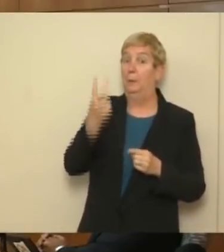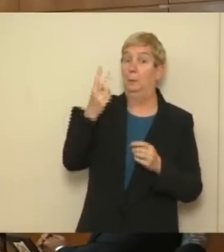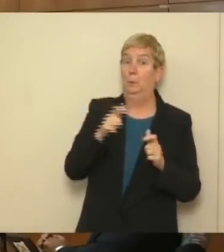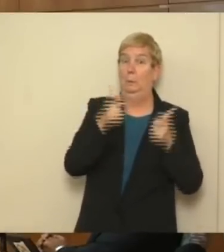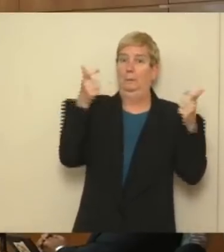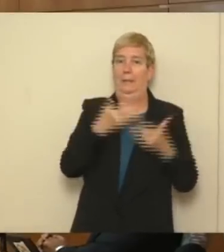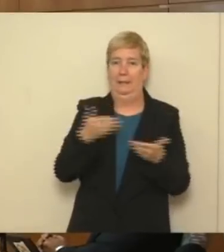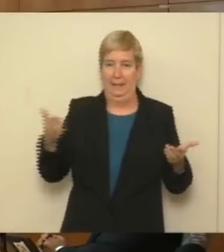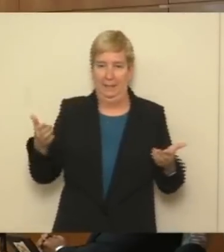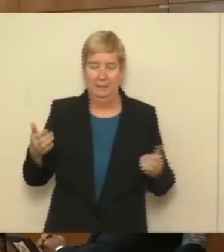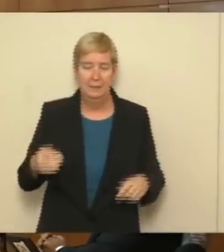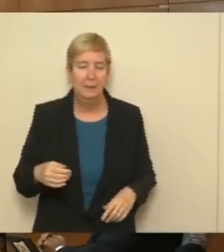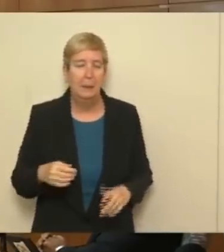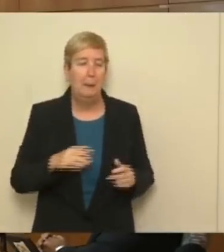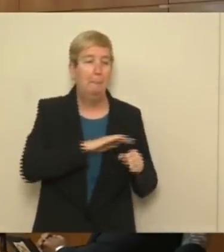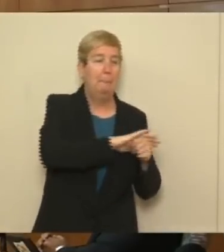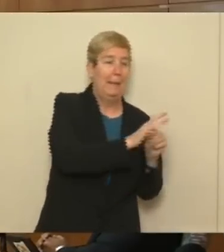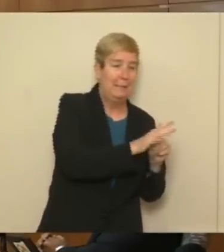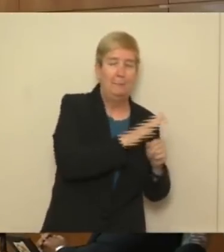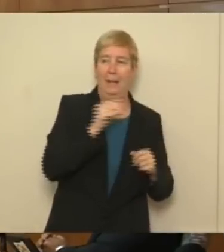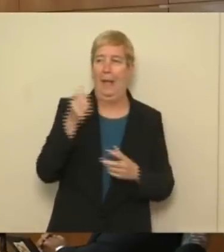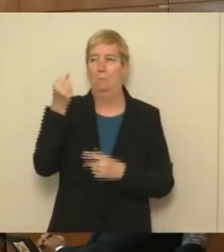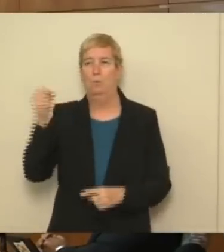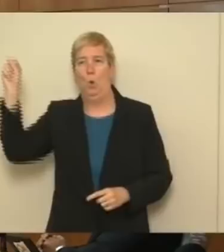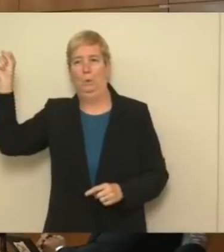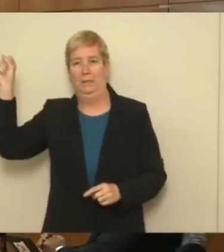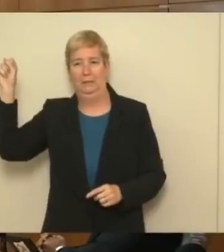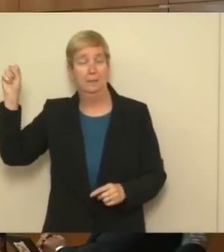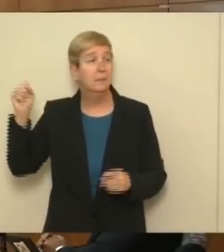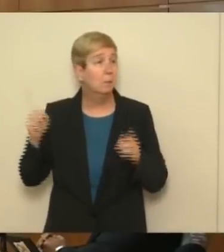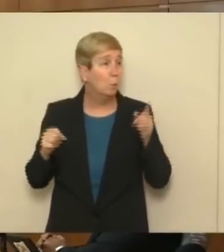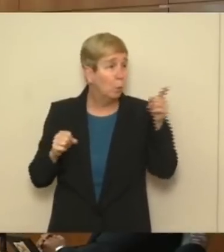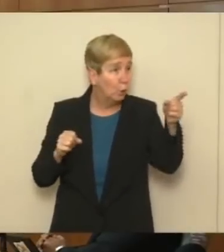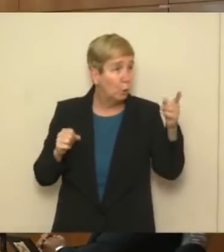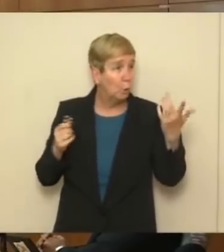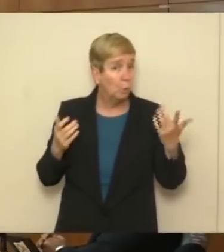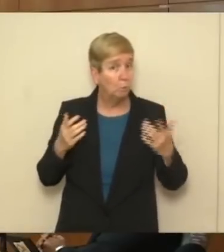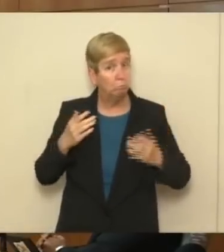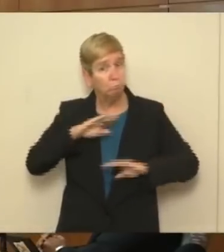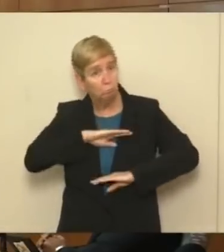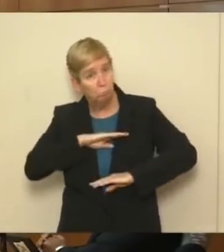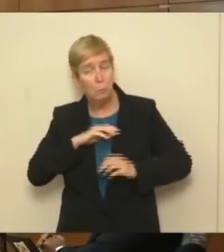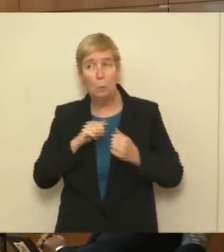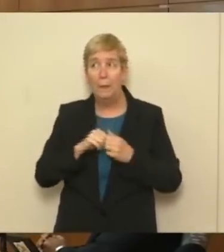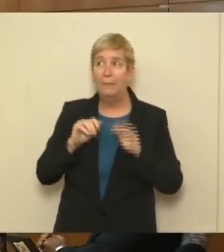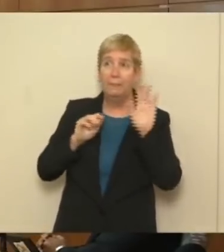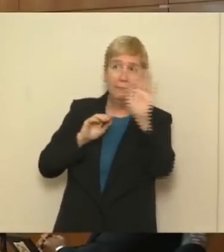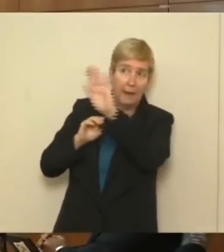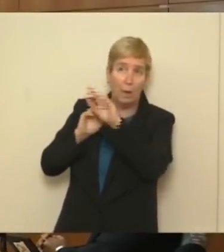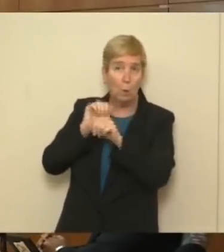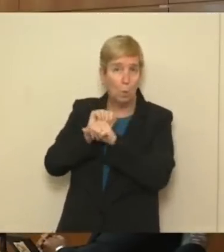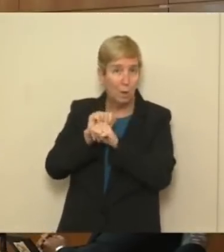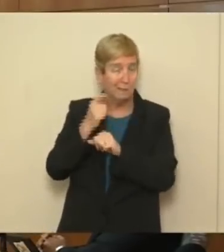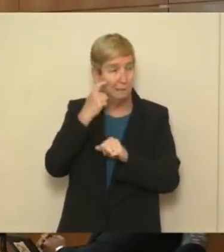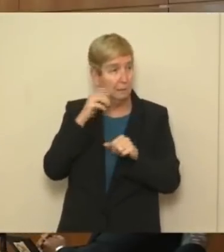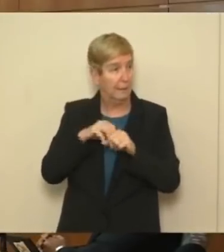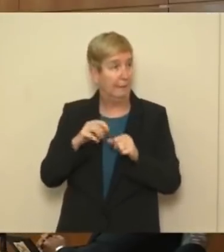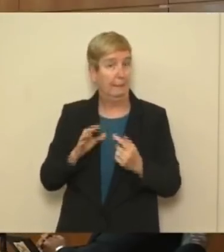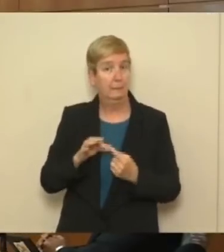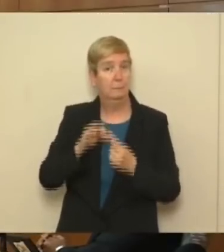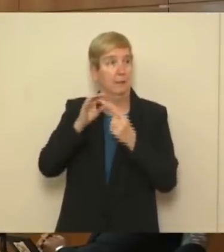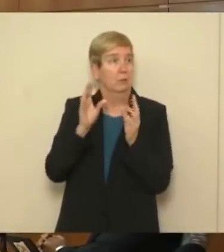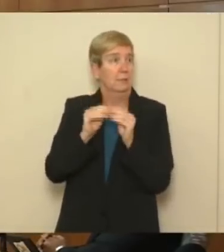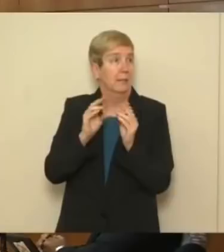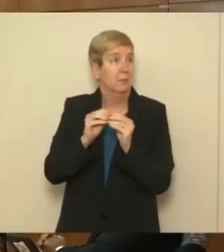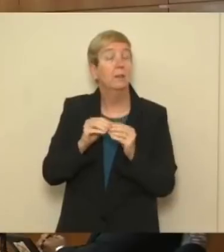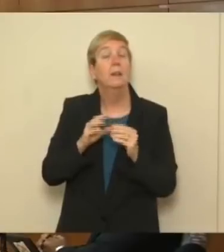pandemics and protests. Just were you pleased with what they got done during the special session? That's question one. Question two, last time